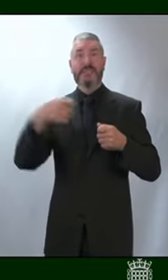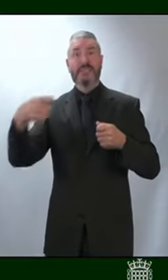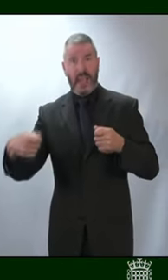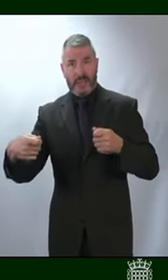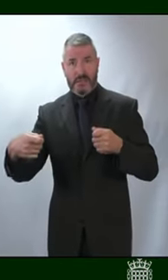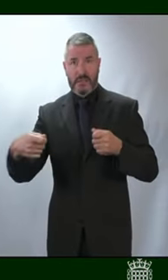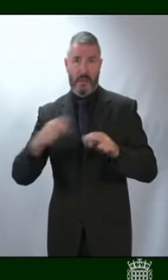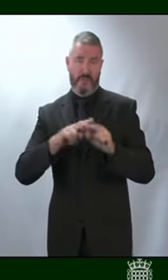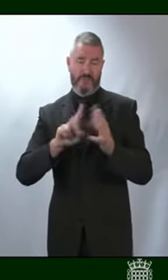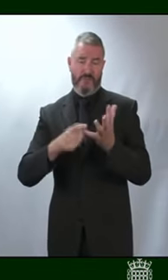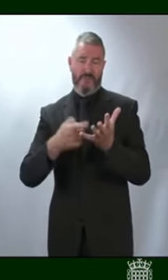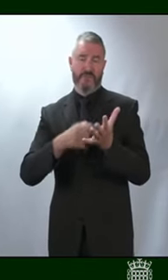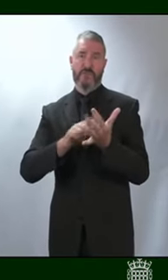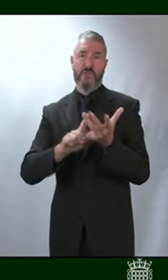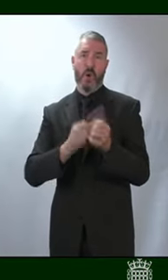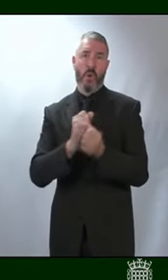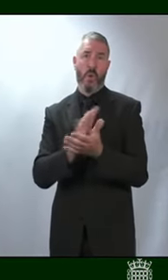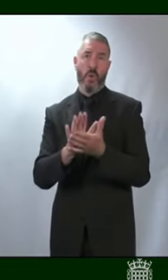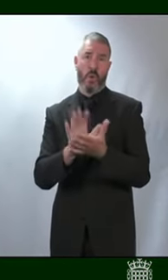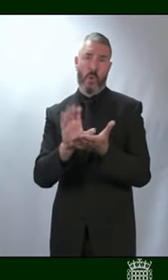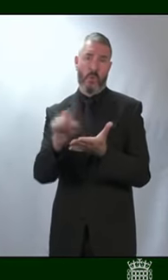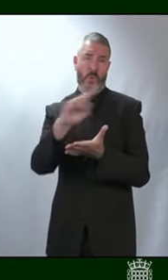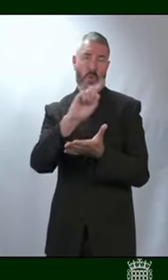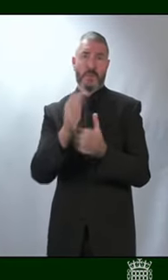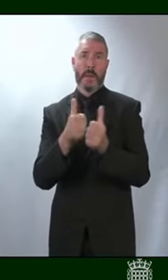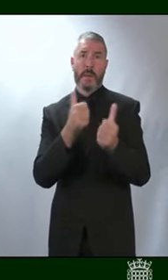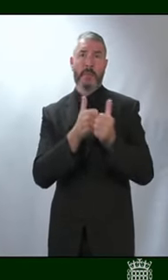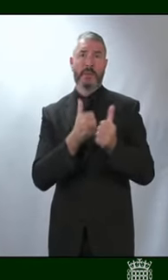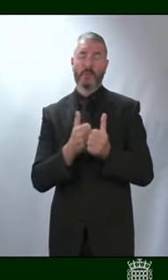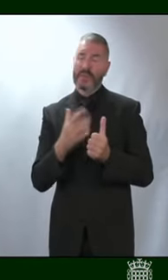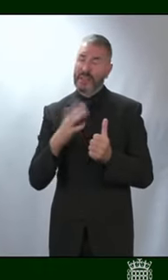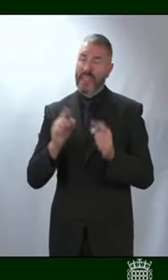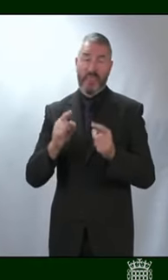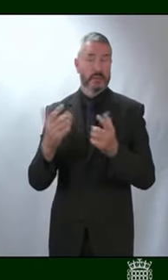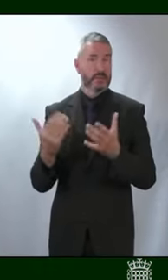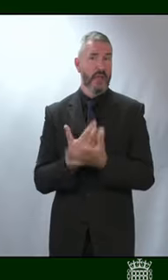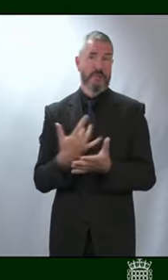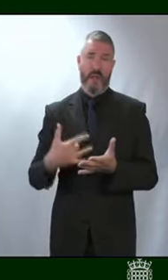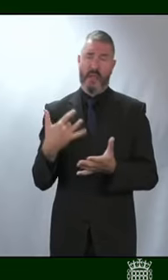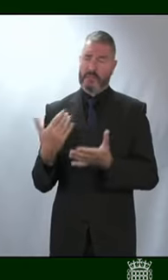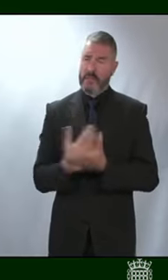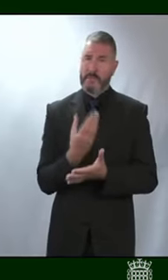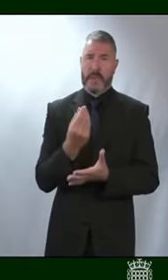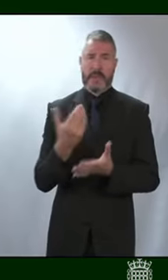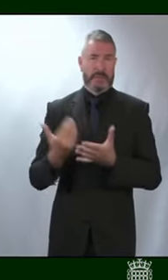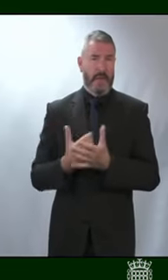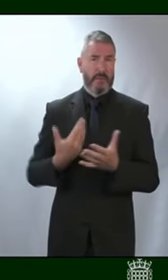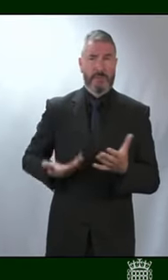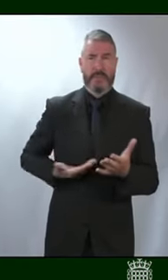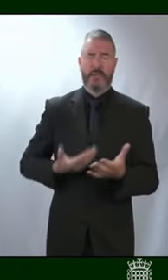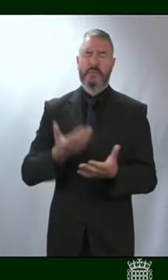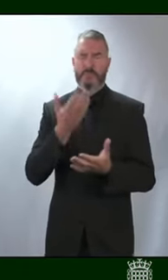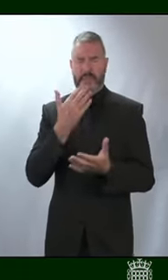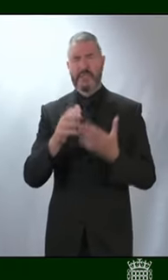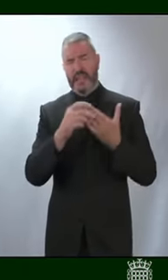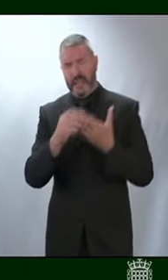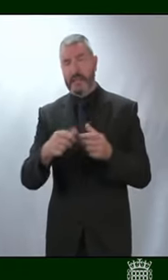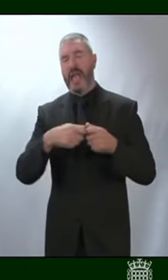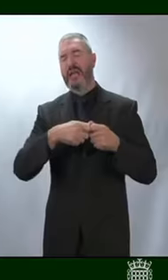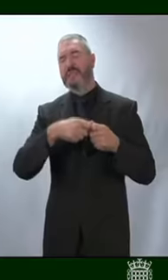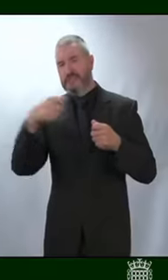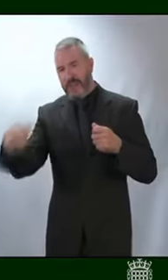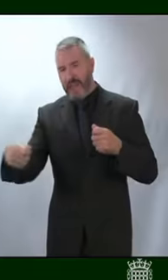measures, no half-baked projects to this vital and life-saving scheme. Will the Prime Minister show leadership required and save the